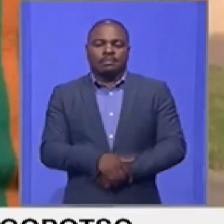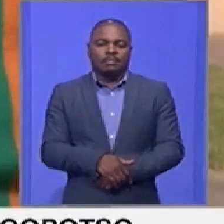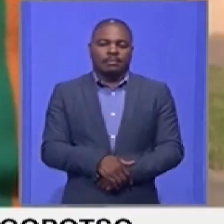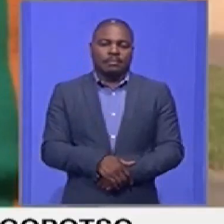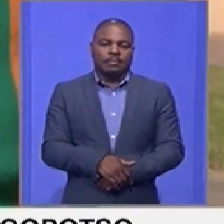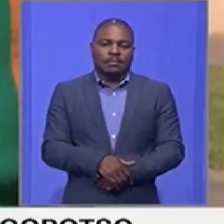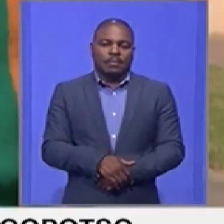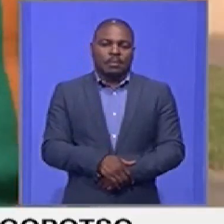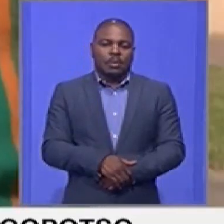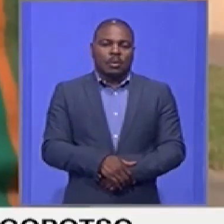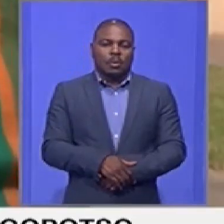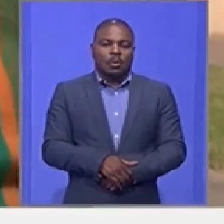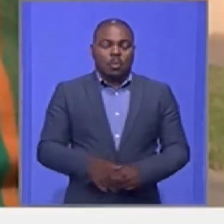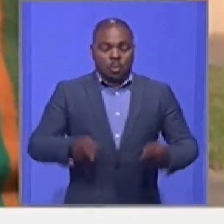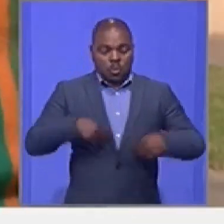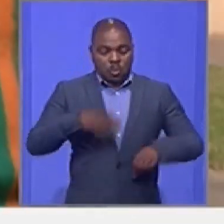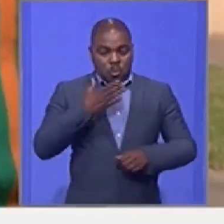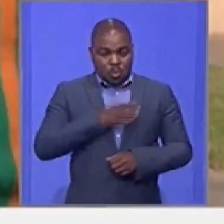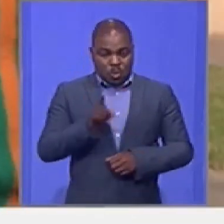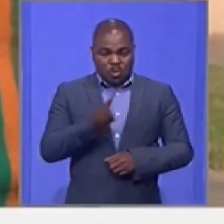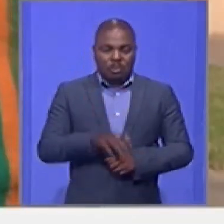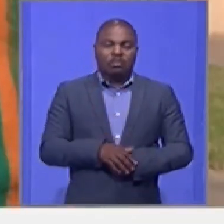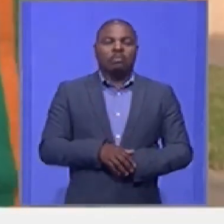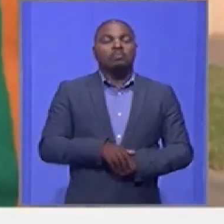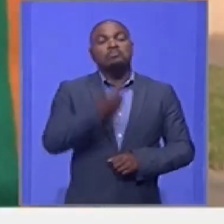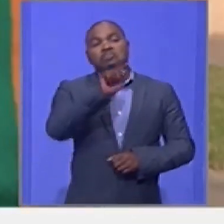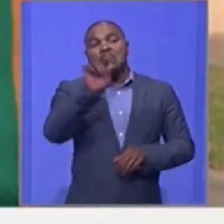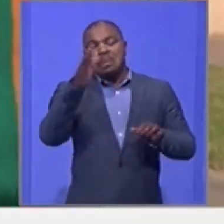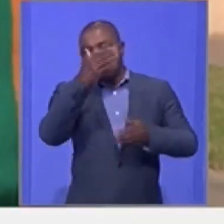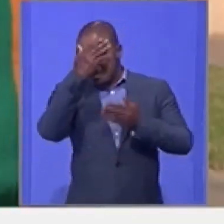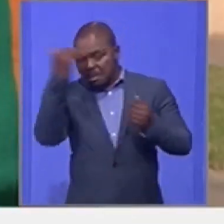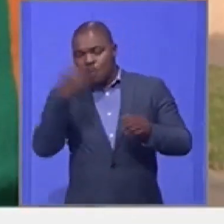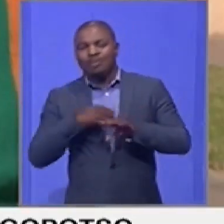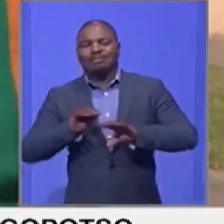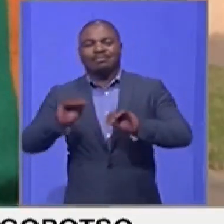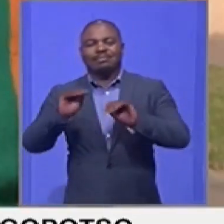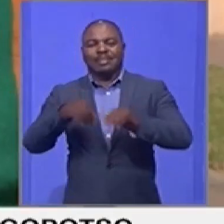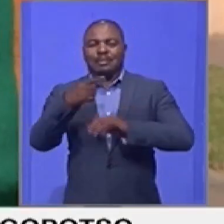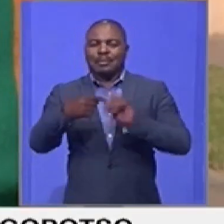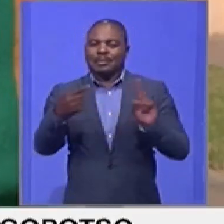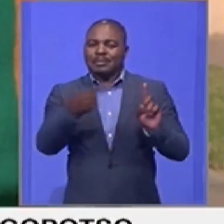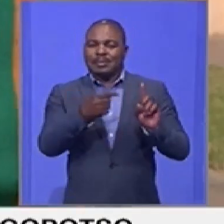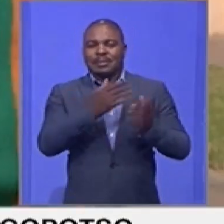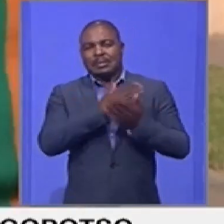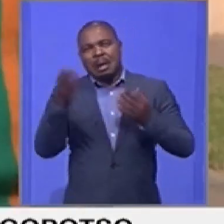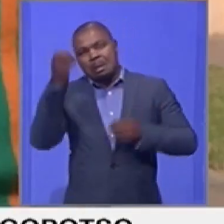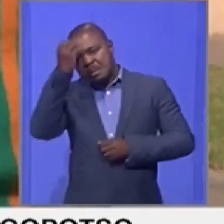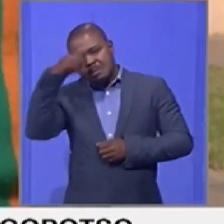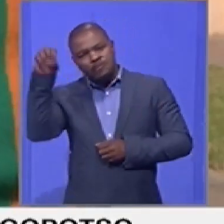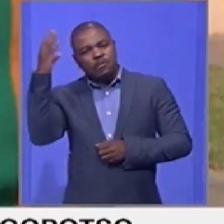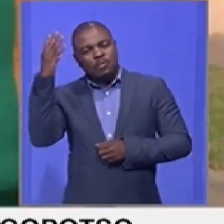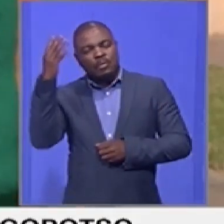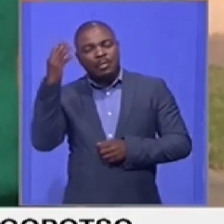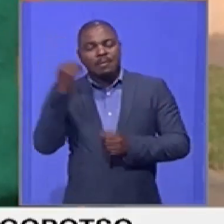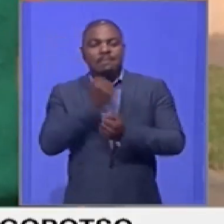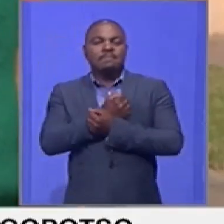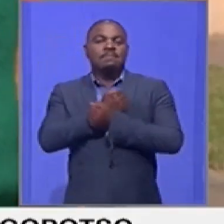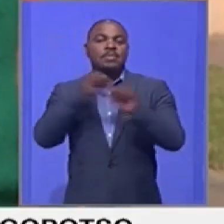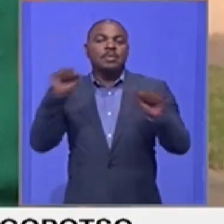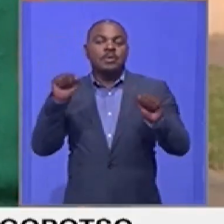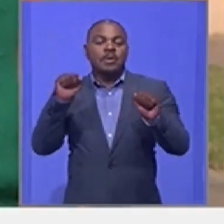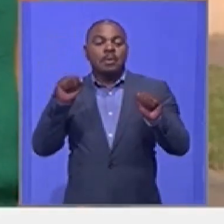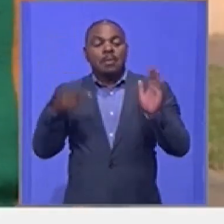We want to remind and teach those that are not aware and remind those that seem to have forgotten that this freedom is really